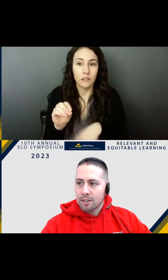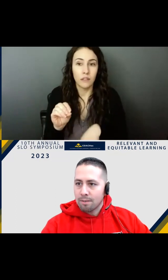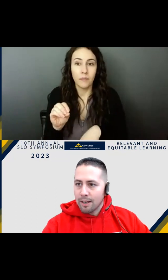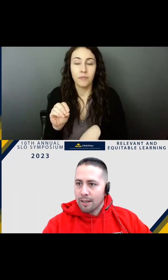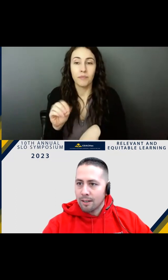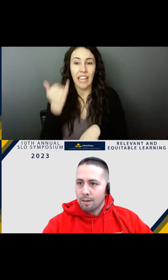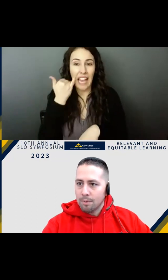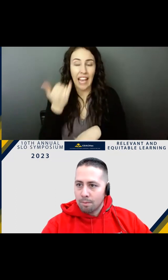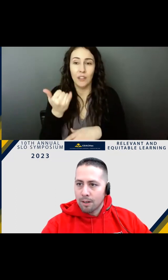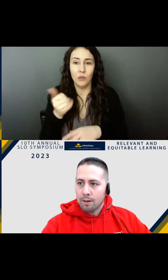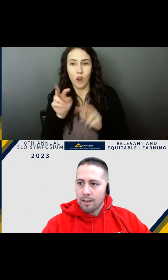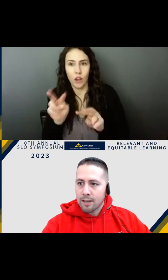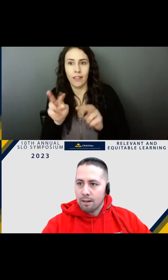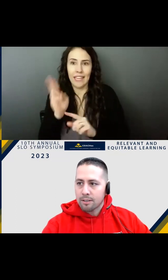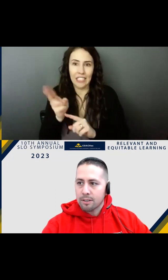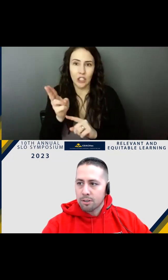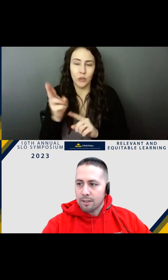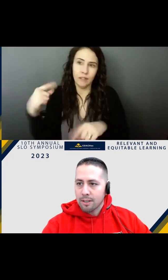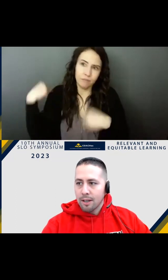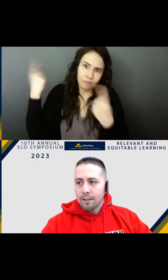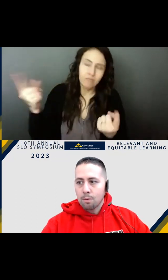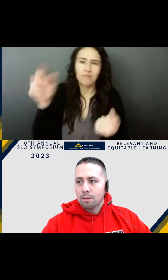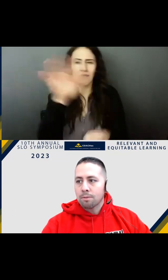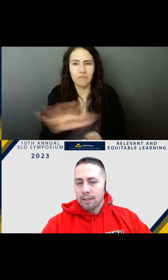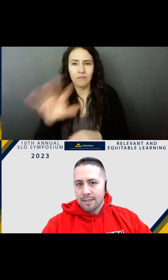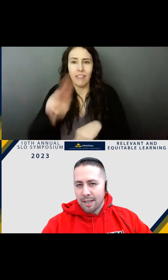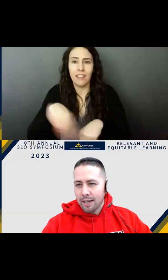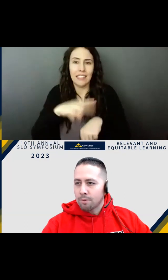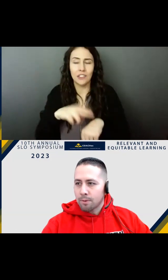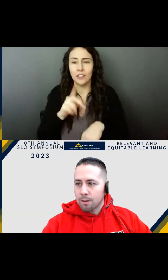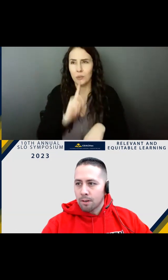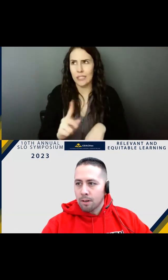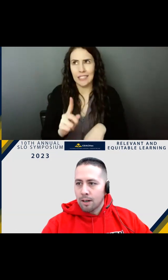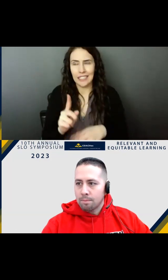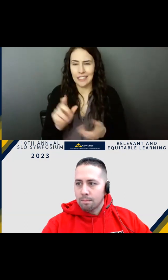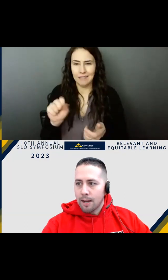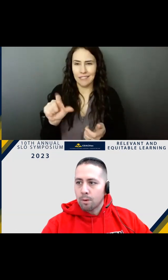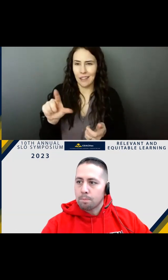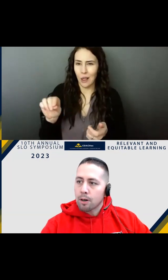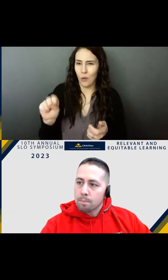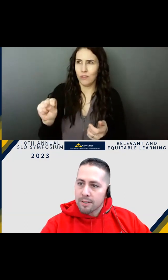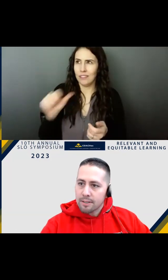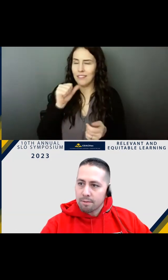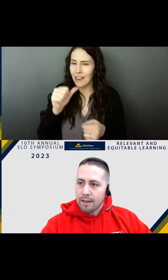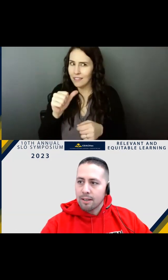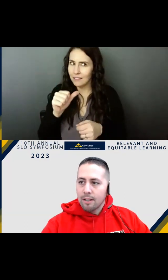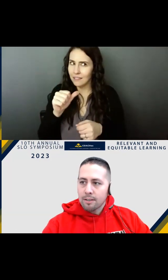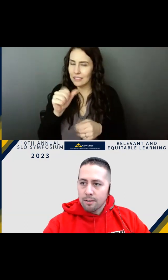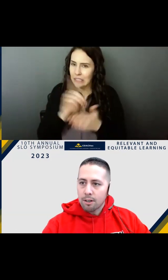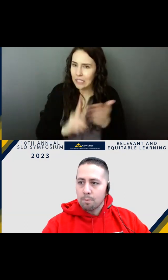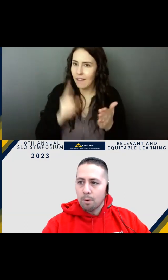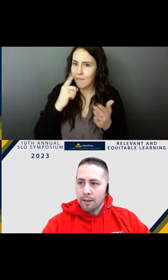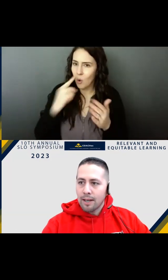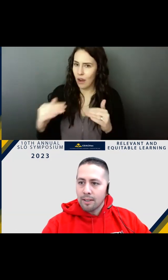across the nation, right, among various higher ed institutions, they weren't really designed for equity purposes, right?